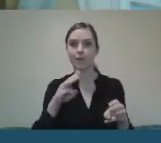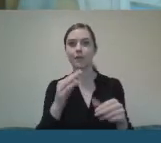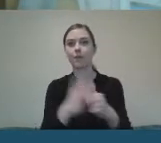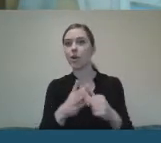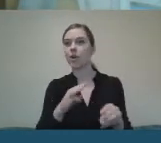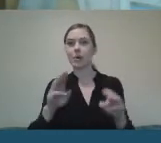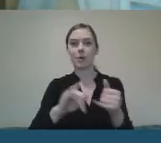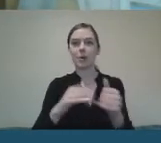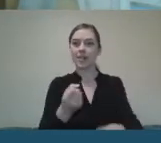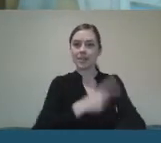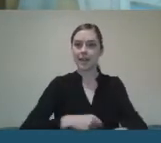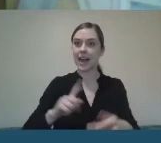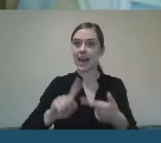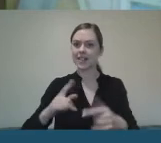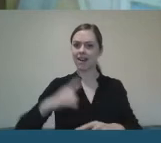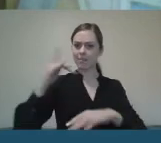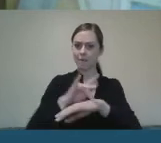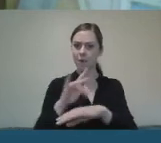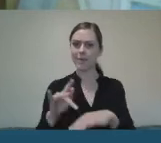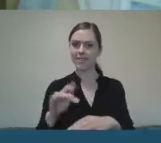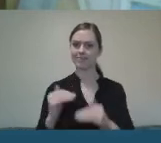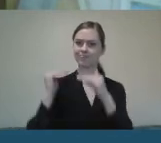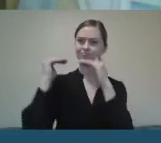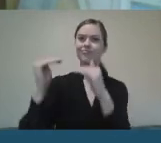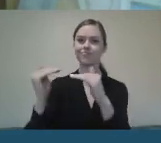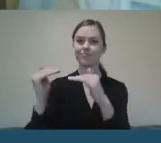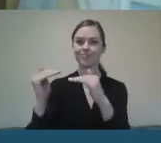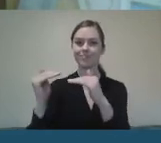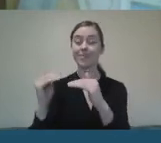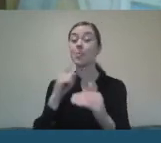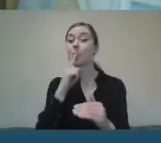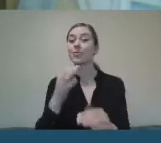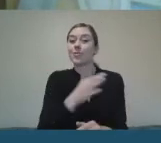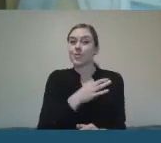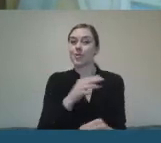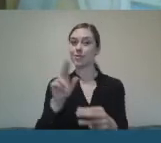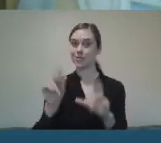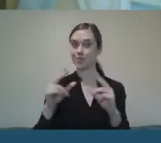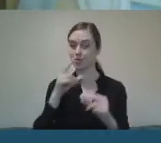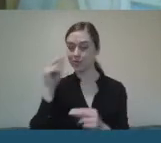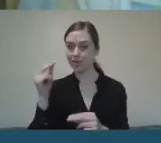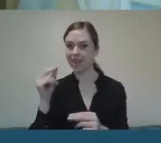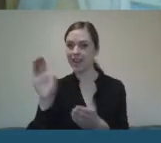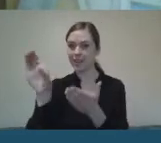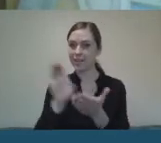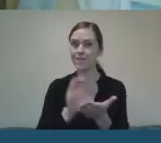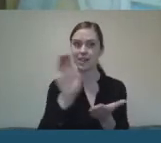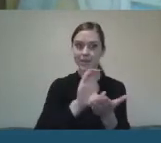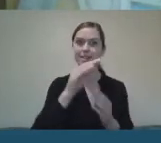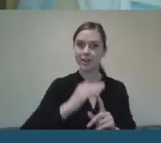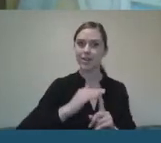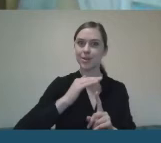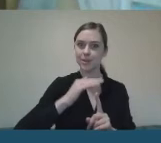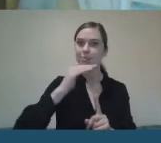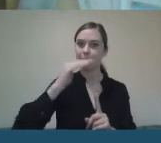is critical to making changes in that space. And I suppose the good news is the investment has been going up. You know, it does go up year on